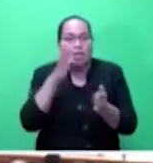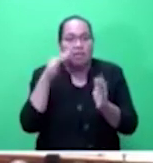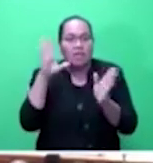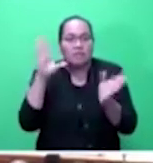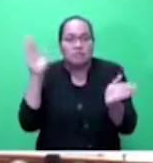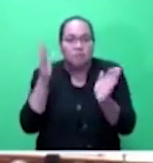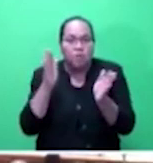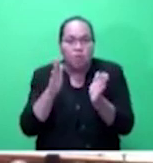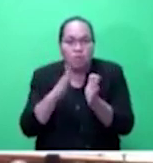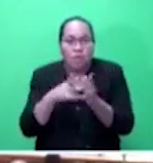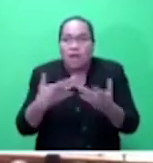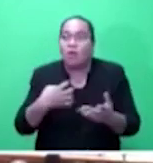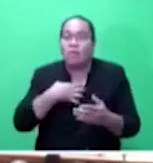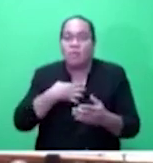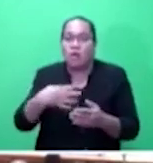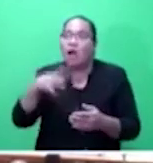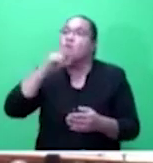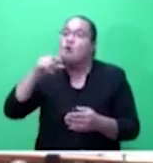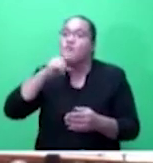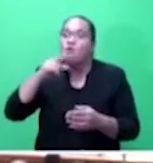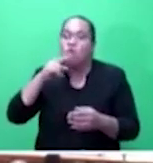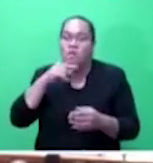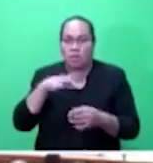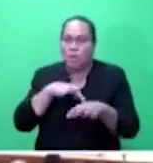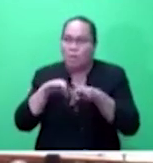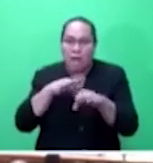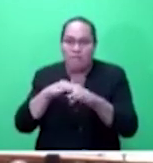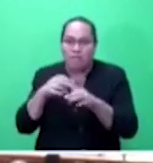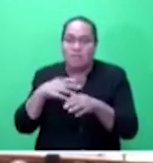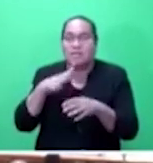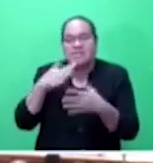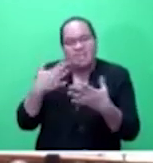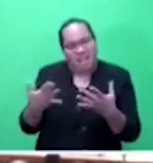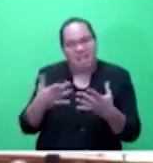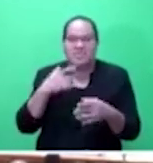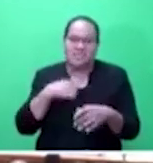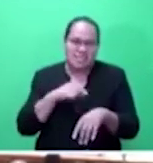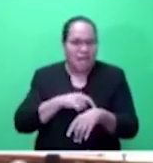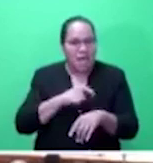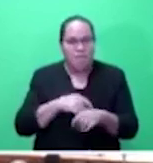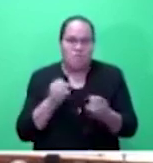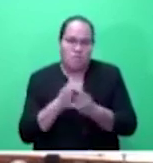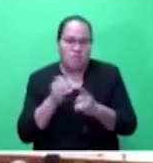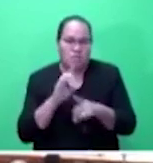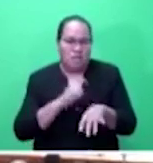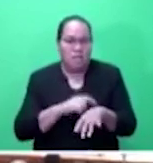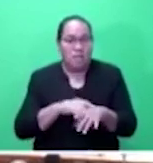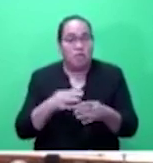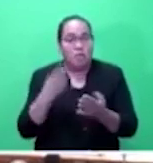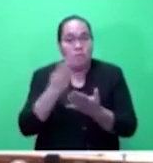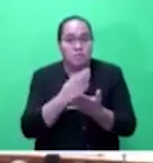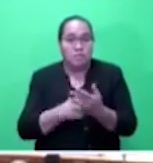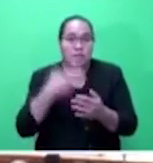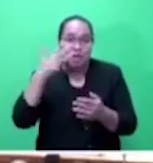than what we planned for. These are extraordinary times that call for extraordinary measures. The budget deficit is at 9%. As